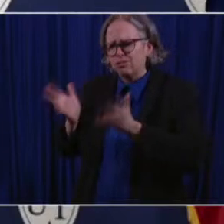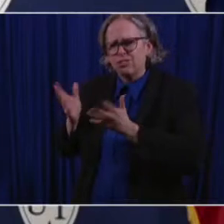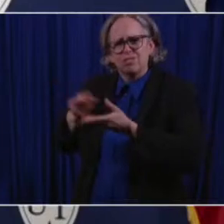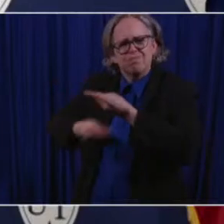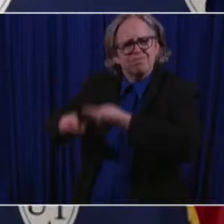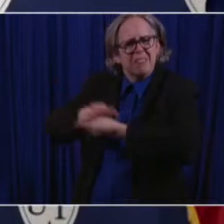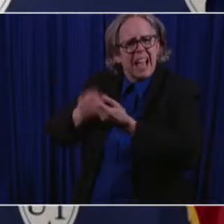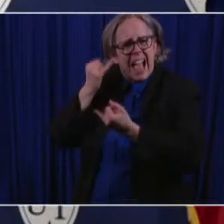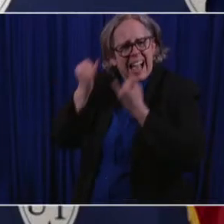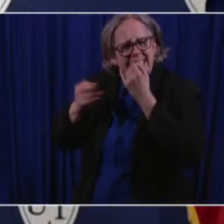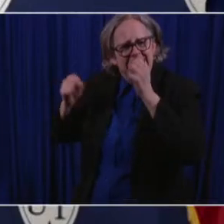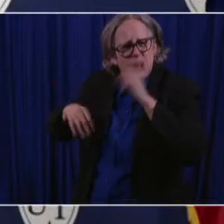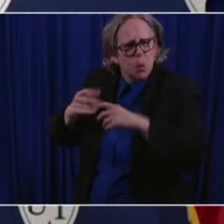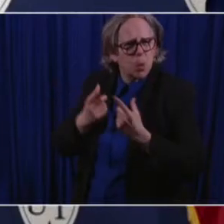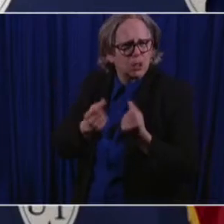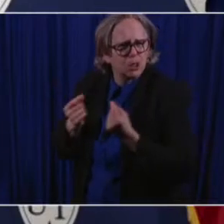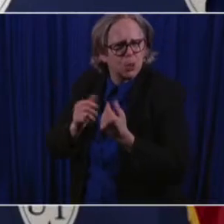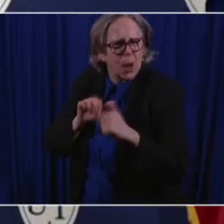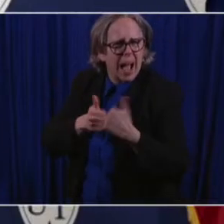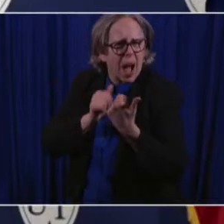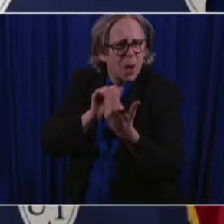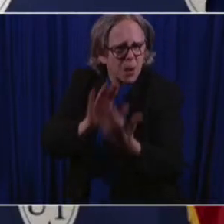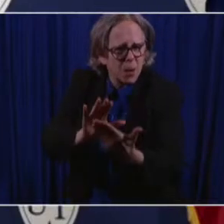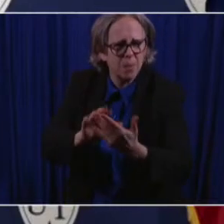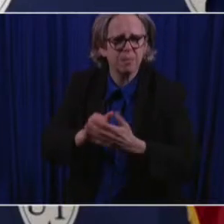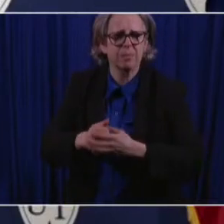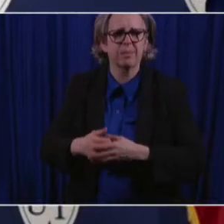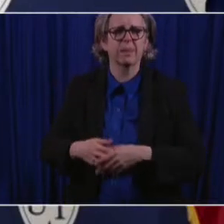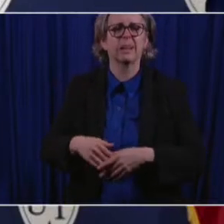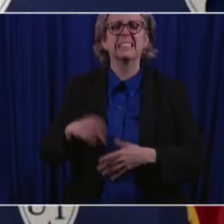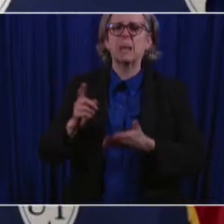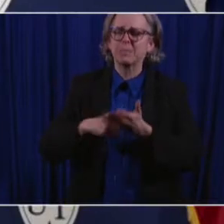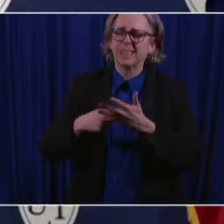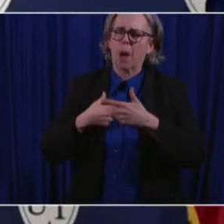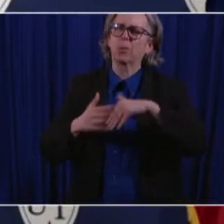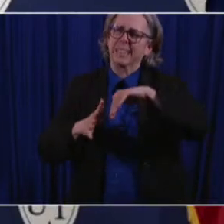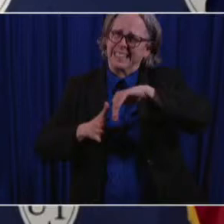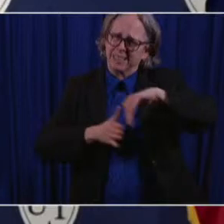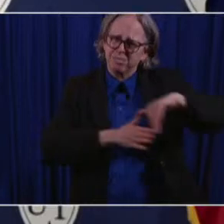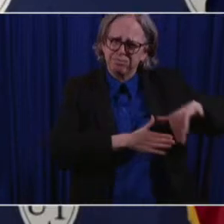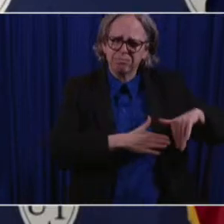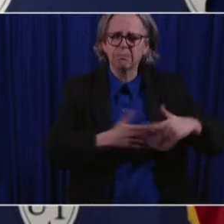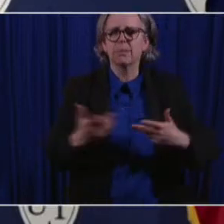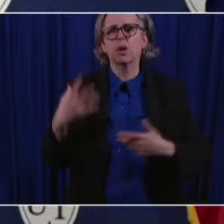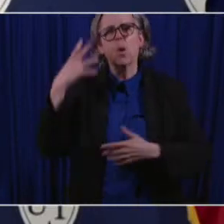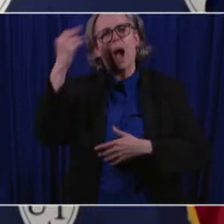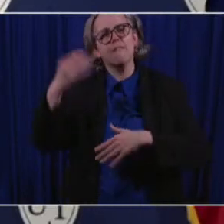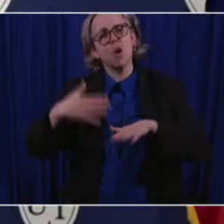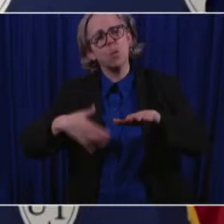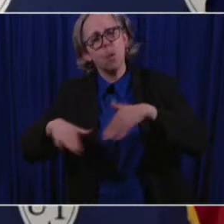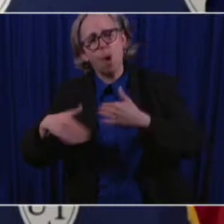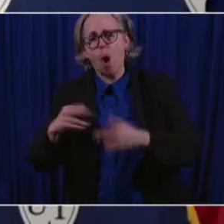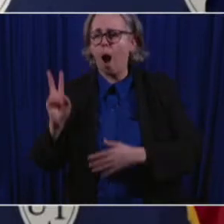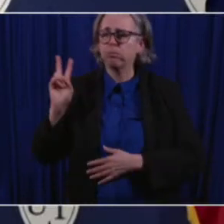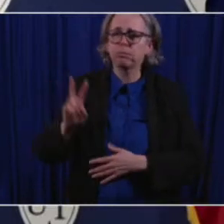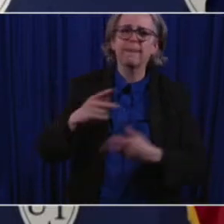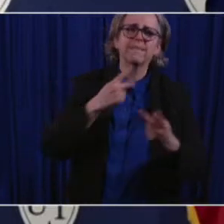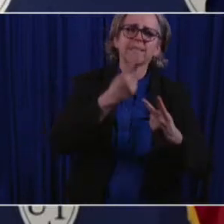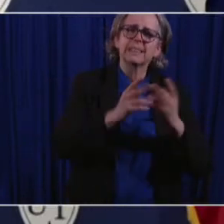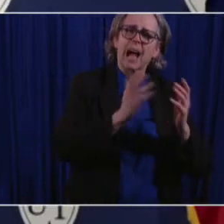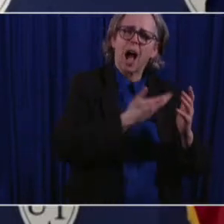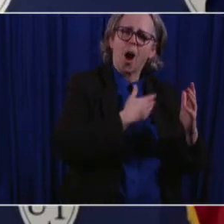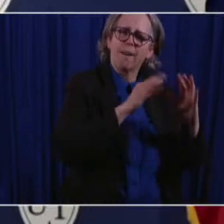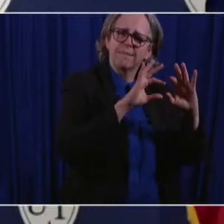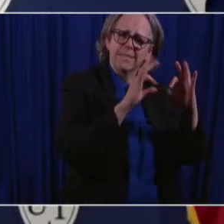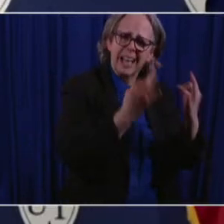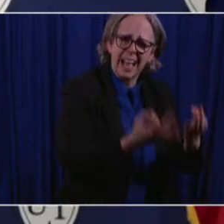try to, take walks and see our family and things like that. He has his special dog, Dolly, who